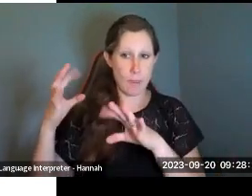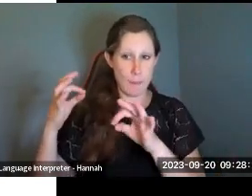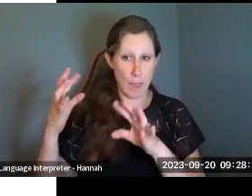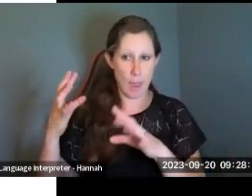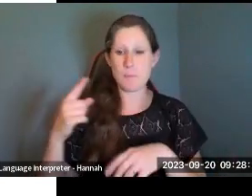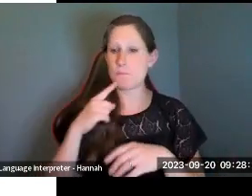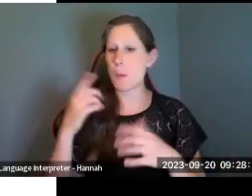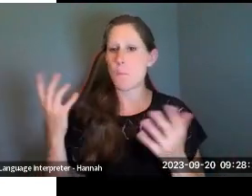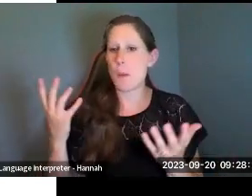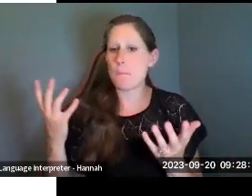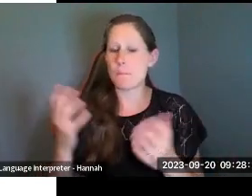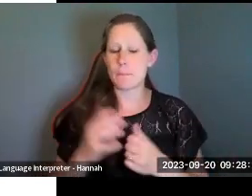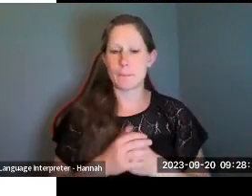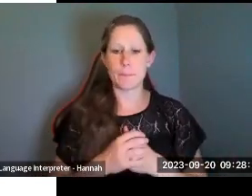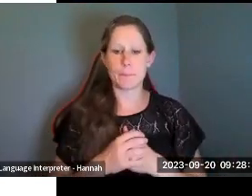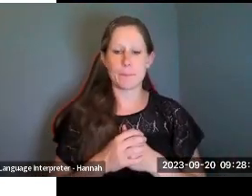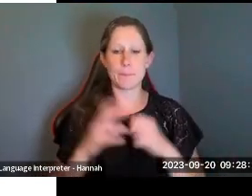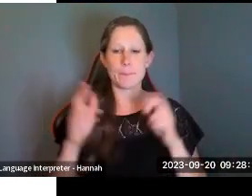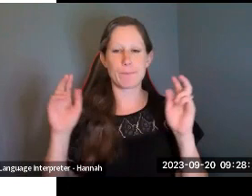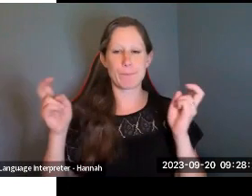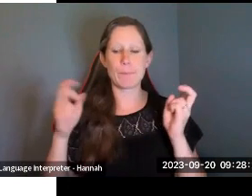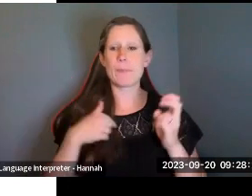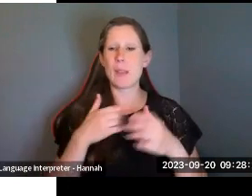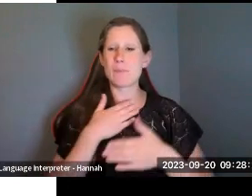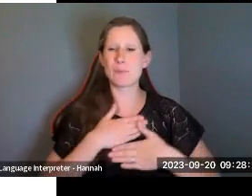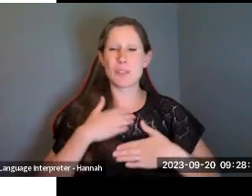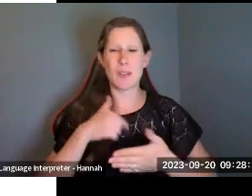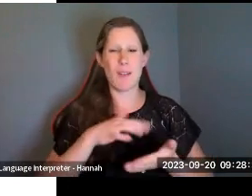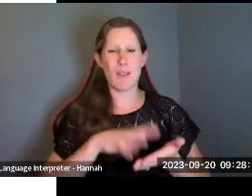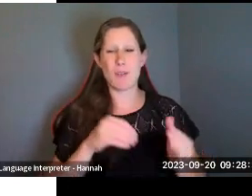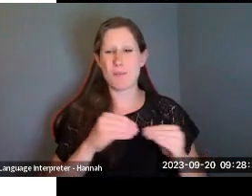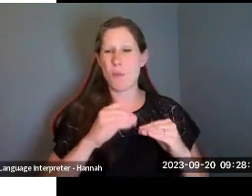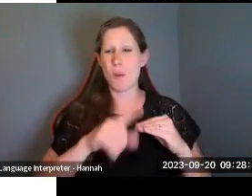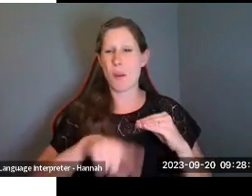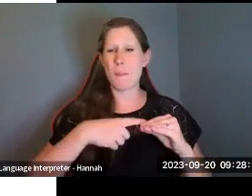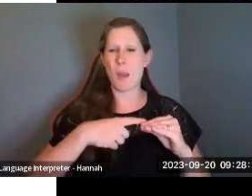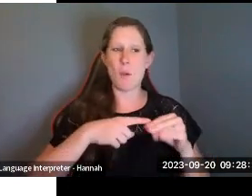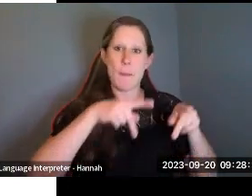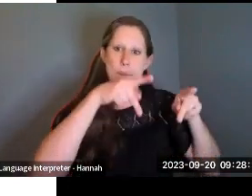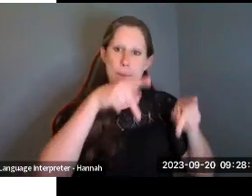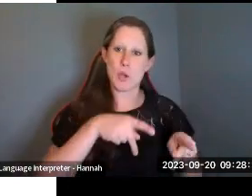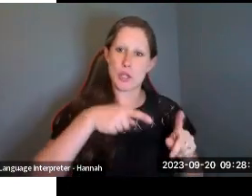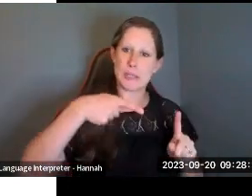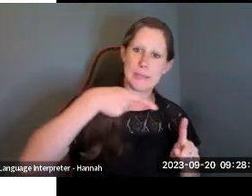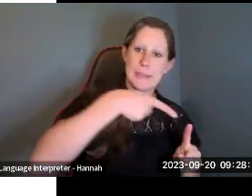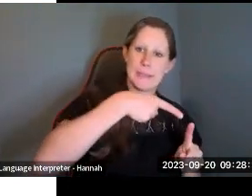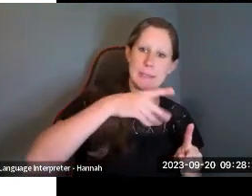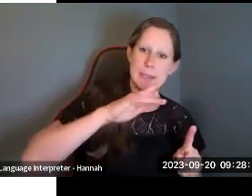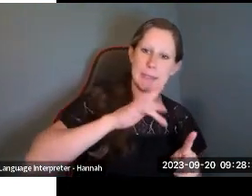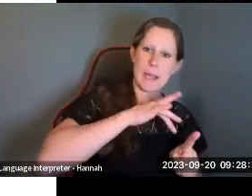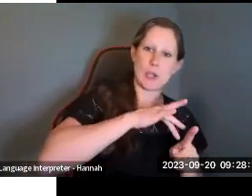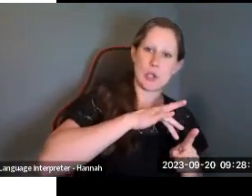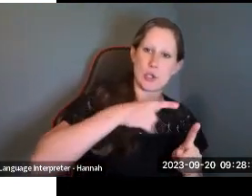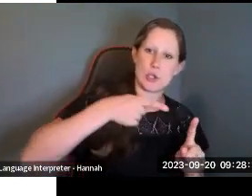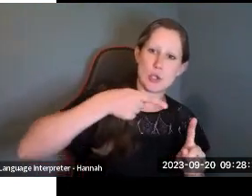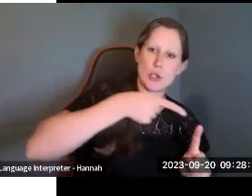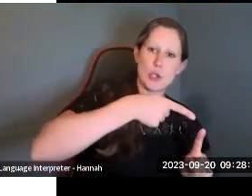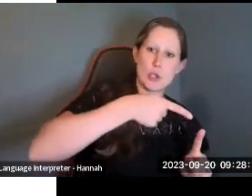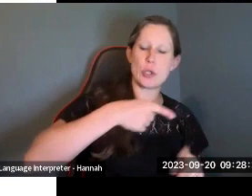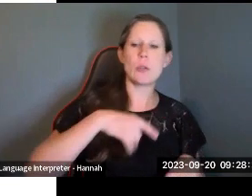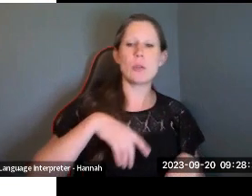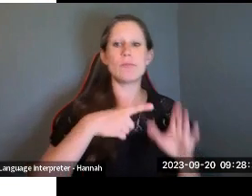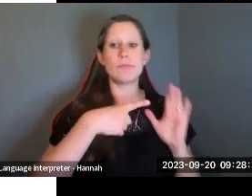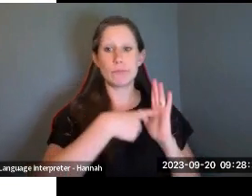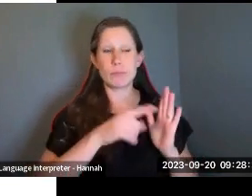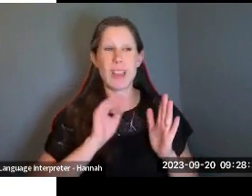quote. I appreciate learning more about person-centered language because it demonstrates that the wording we